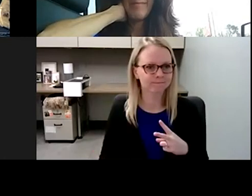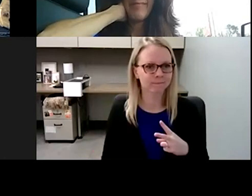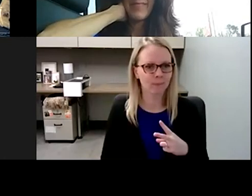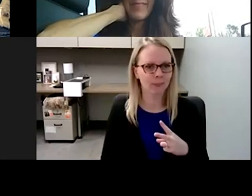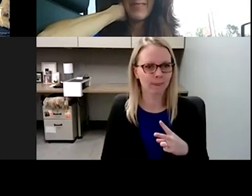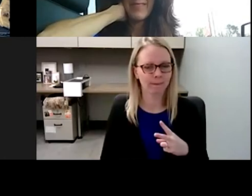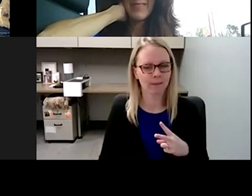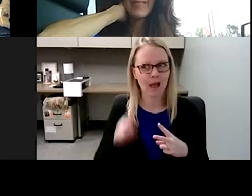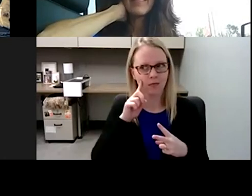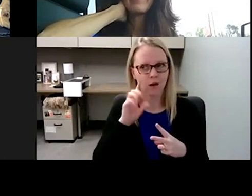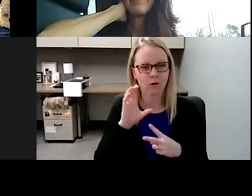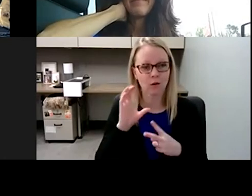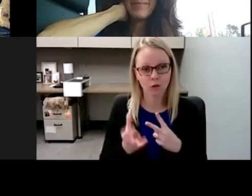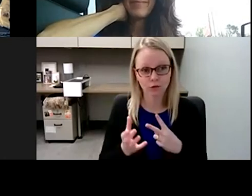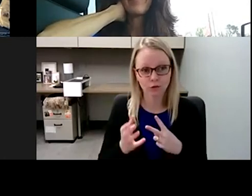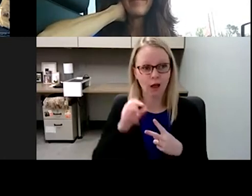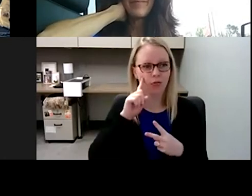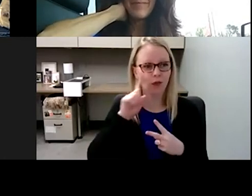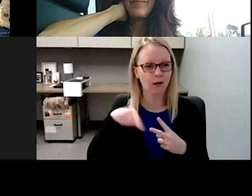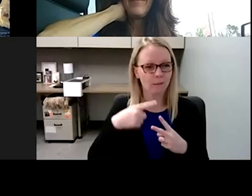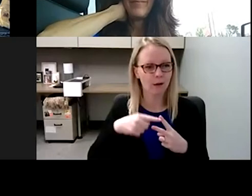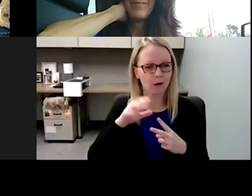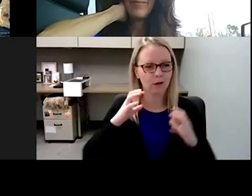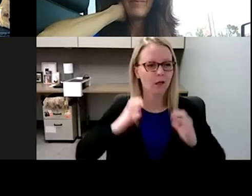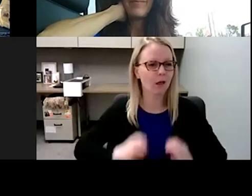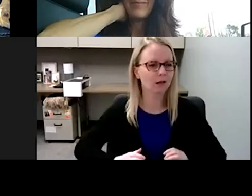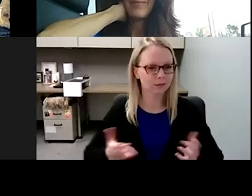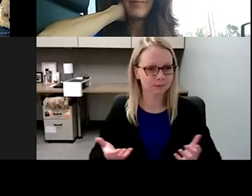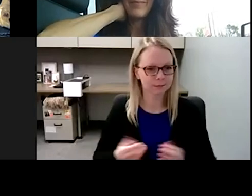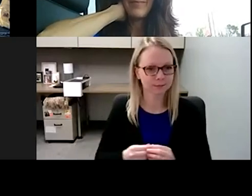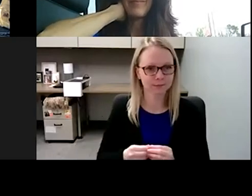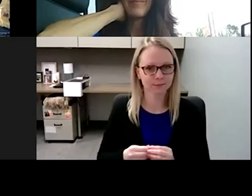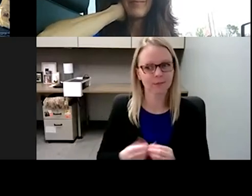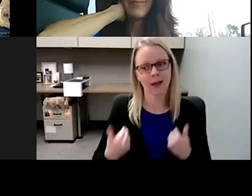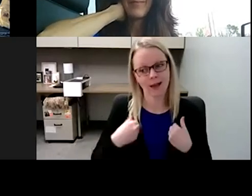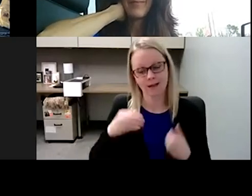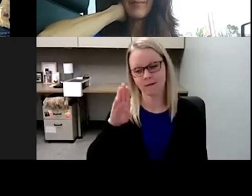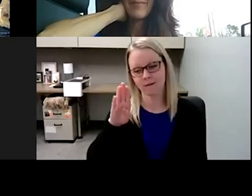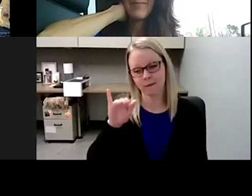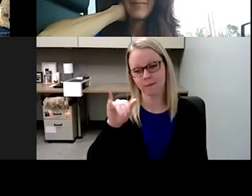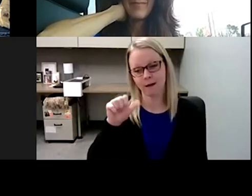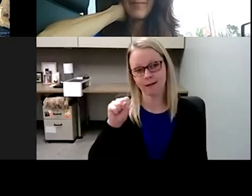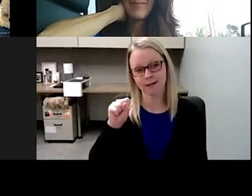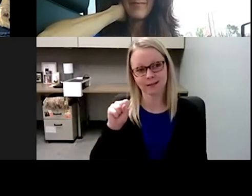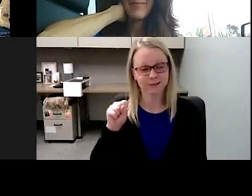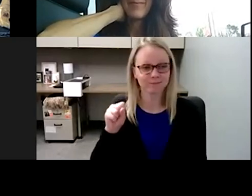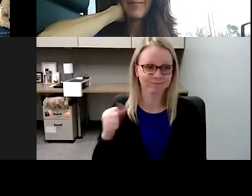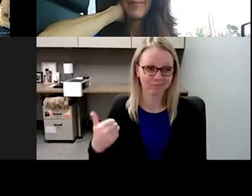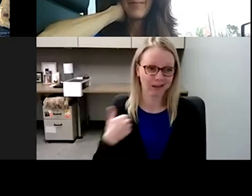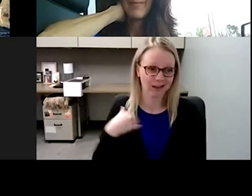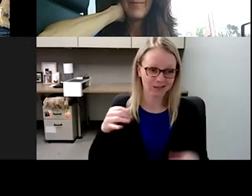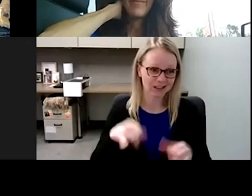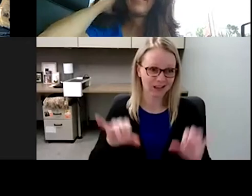their culture to be different. And I have to say, I've carried these bias in my current job where when I hire the big